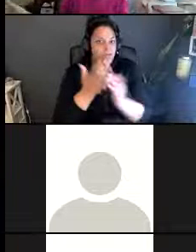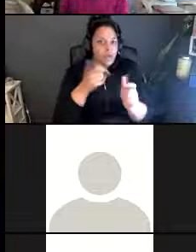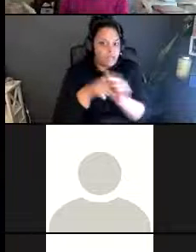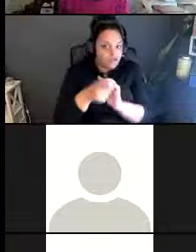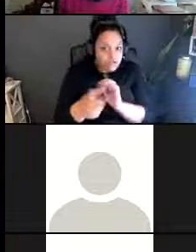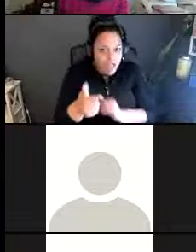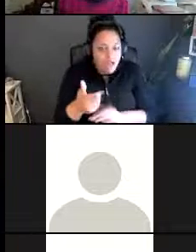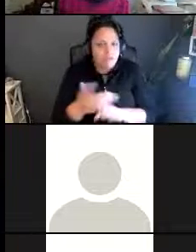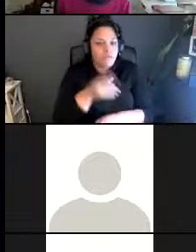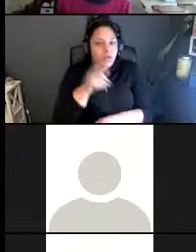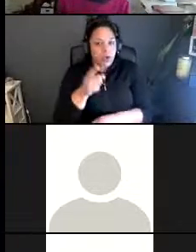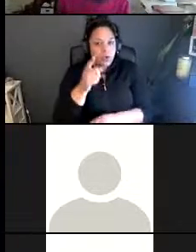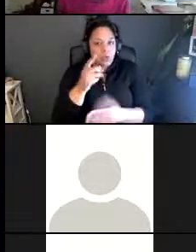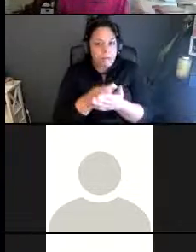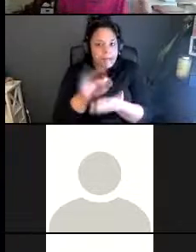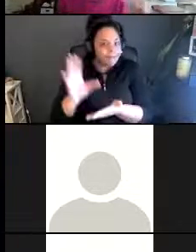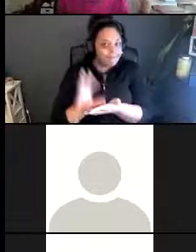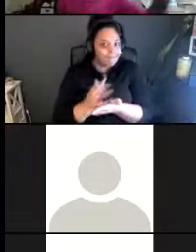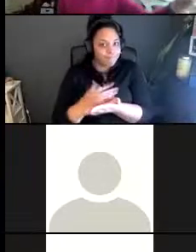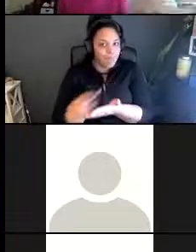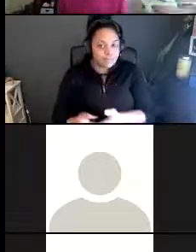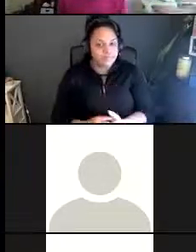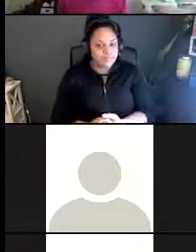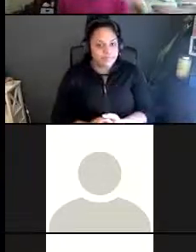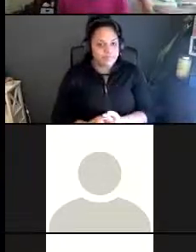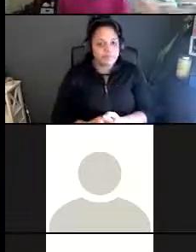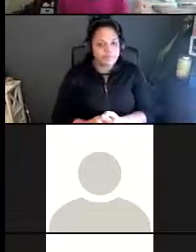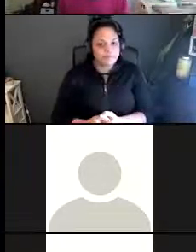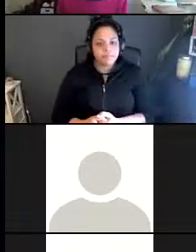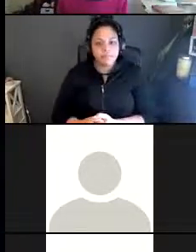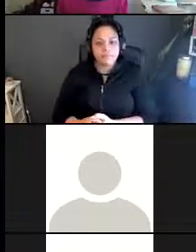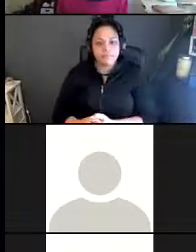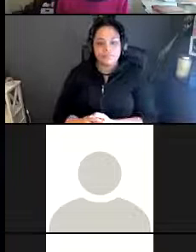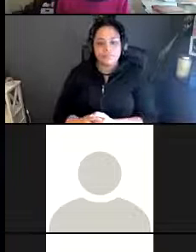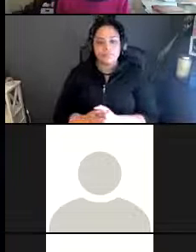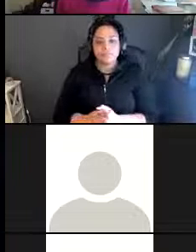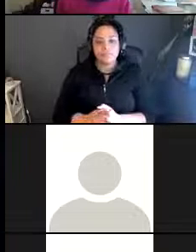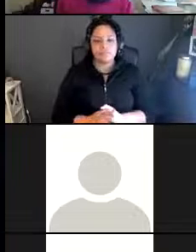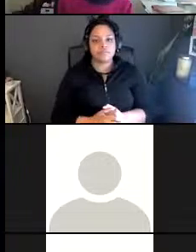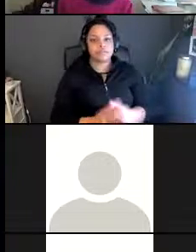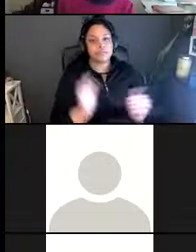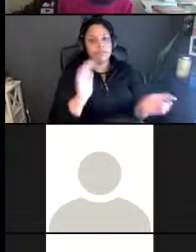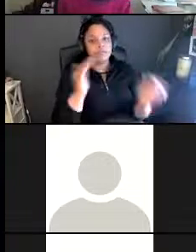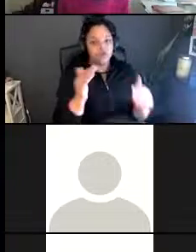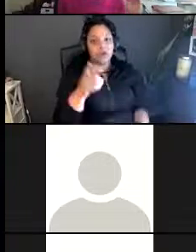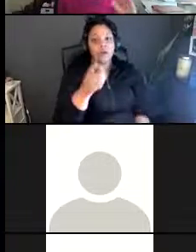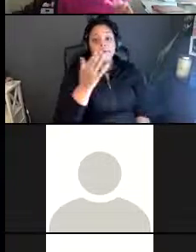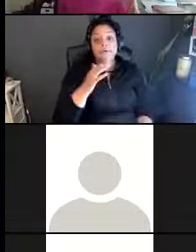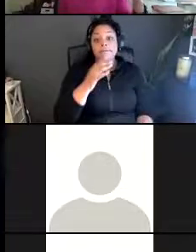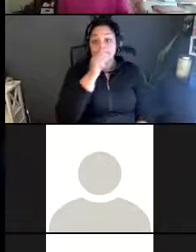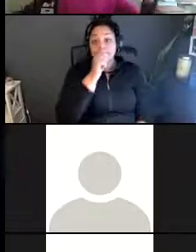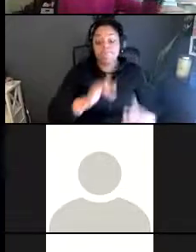spent every last penny, versus that traditional abstinence-based high threshold approach.